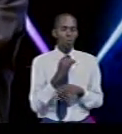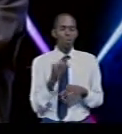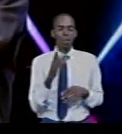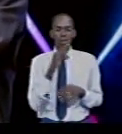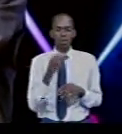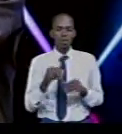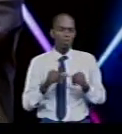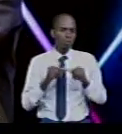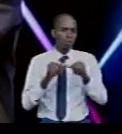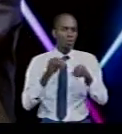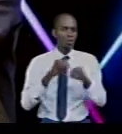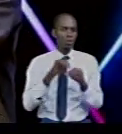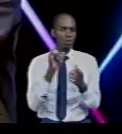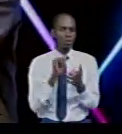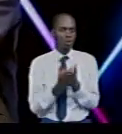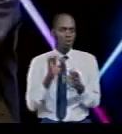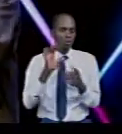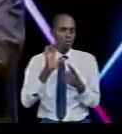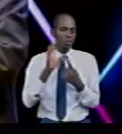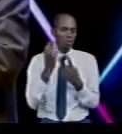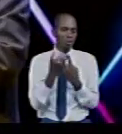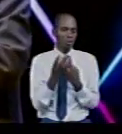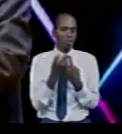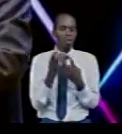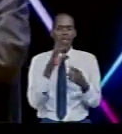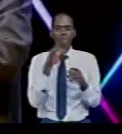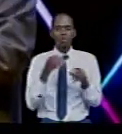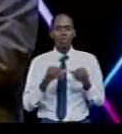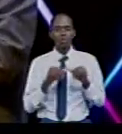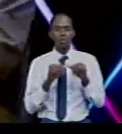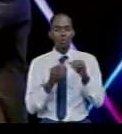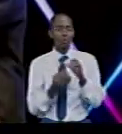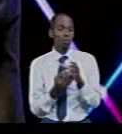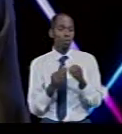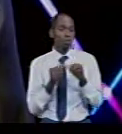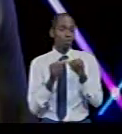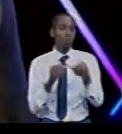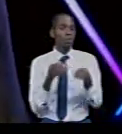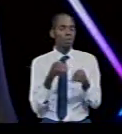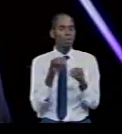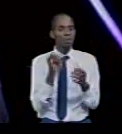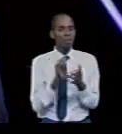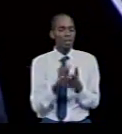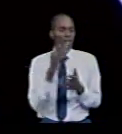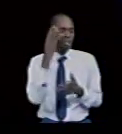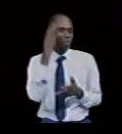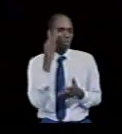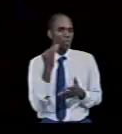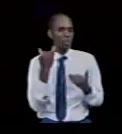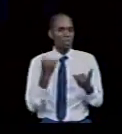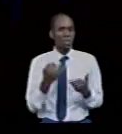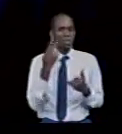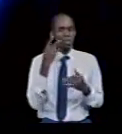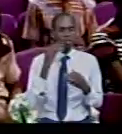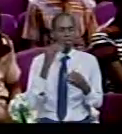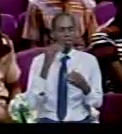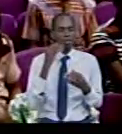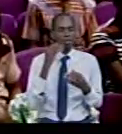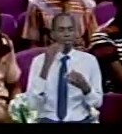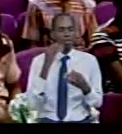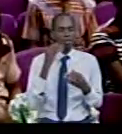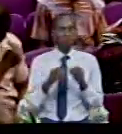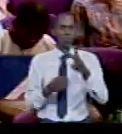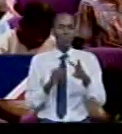conviction? Are you growing in that conversion experience? Let's look at number two there. Number two is